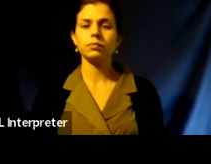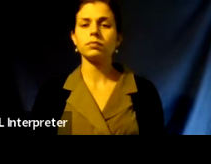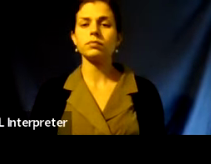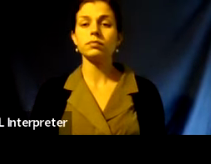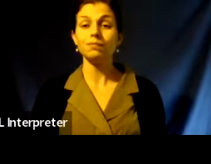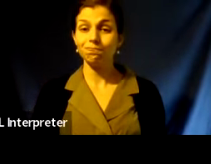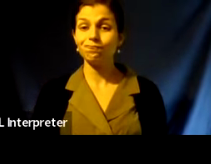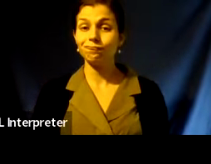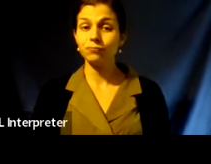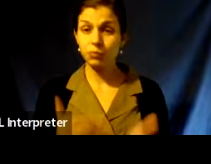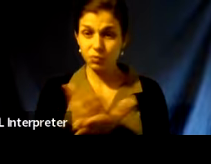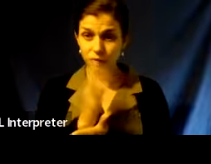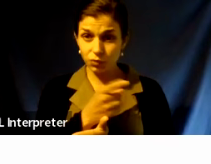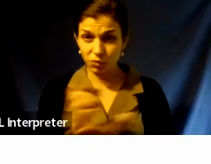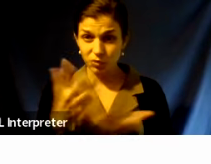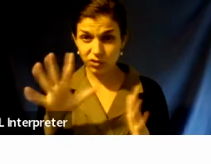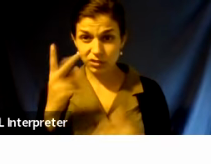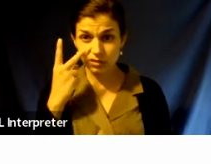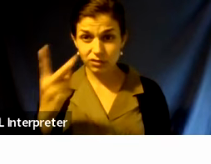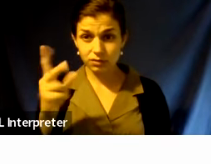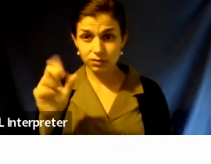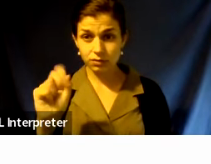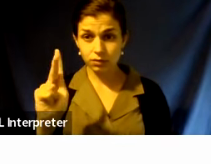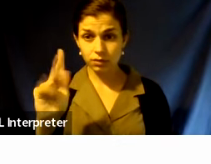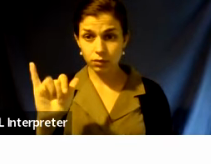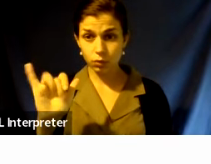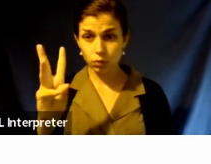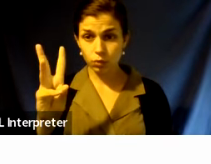All right, do you see the Skyward screen?